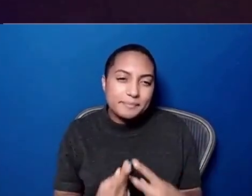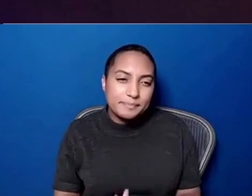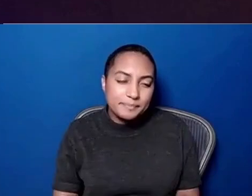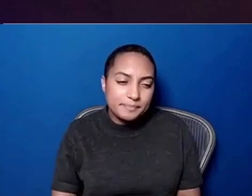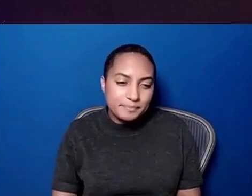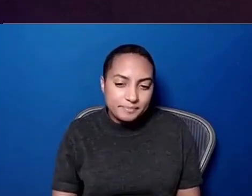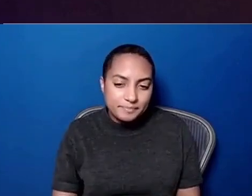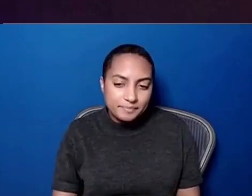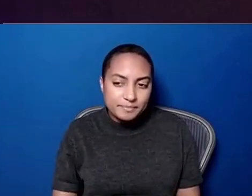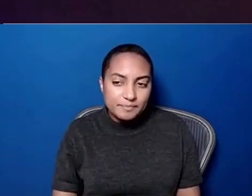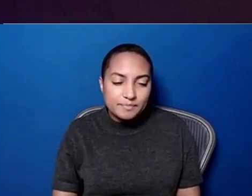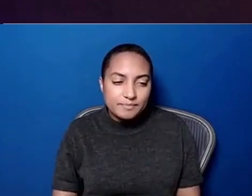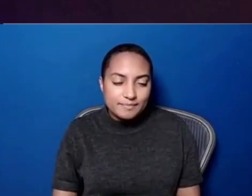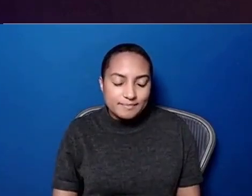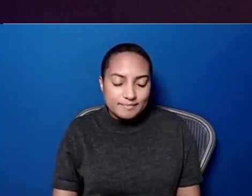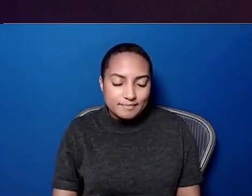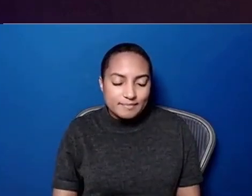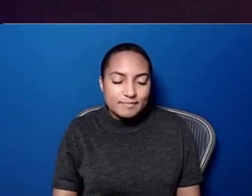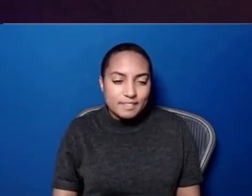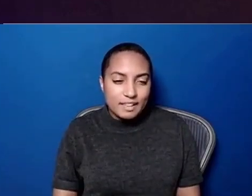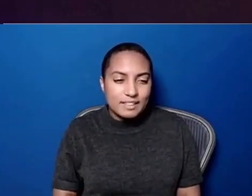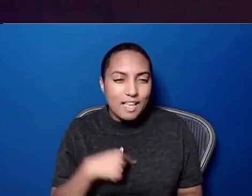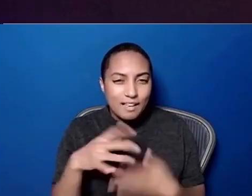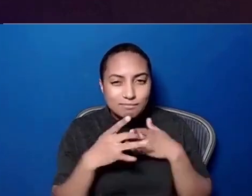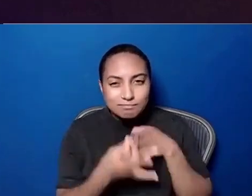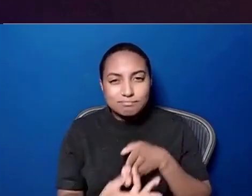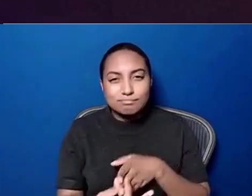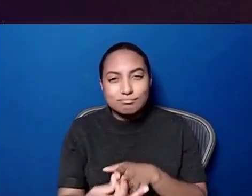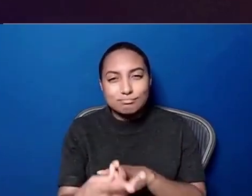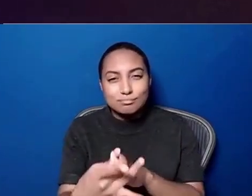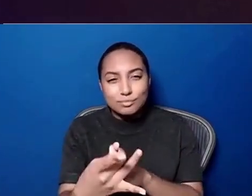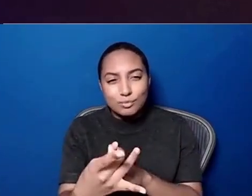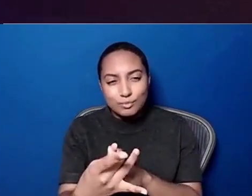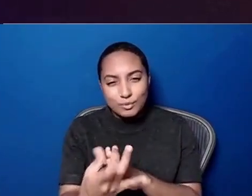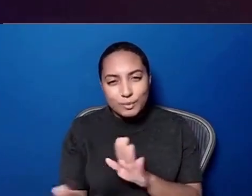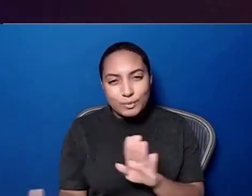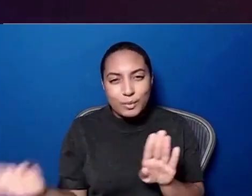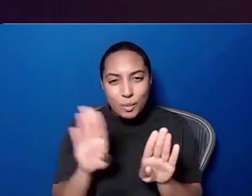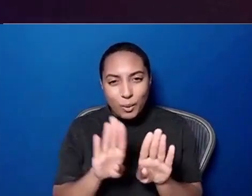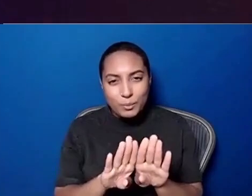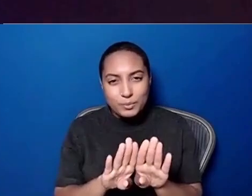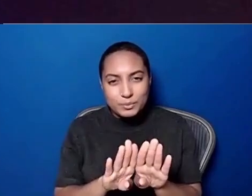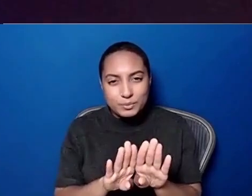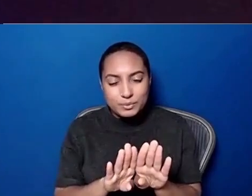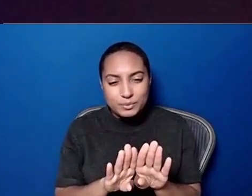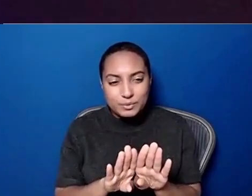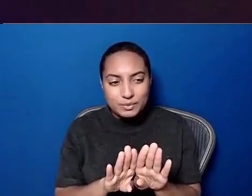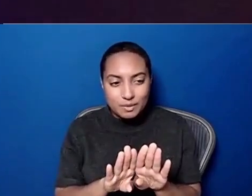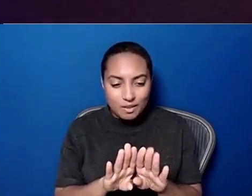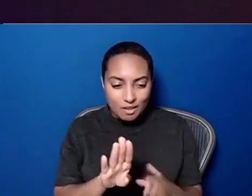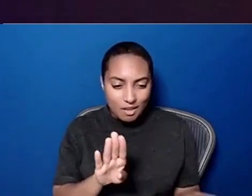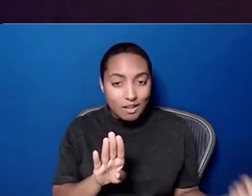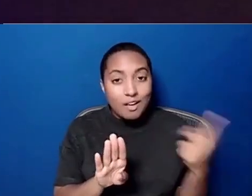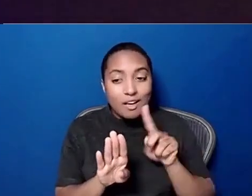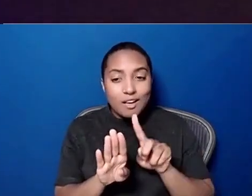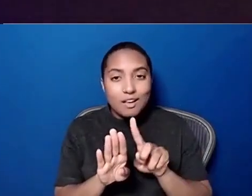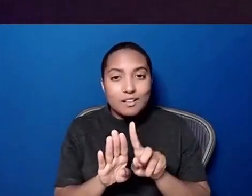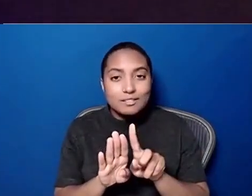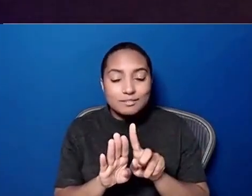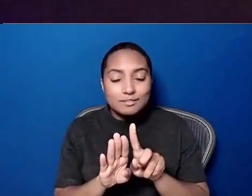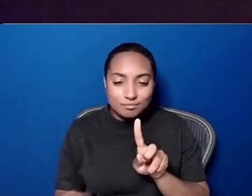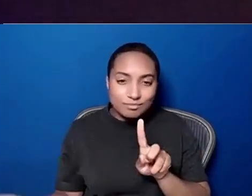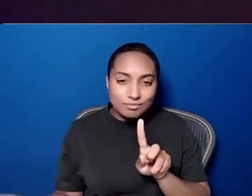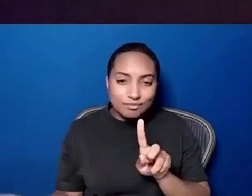As I turn to close, those who walk with you will walk with you, and those who walk with me will walk with